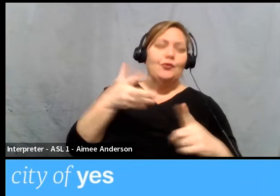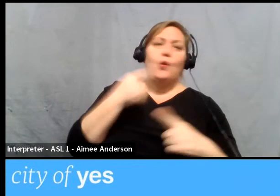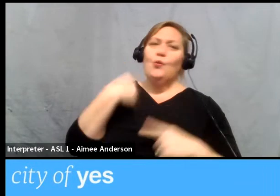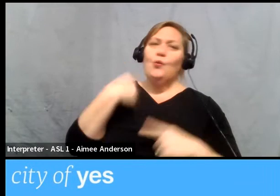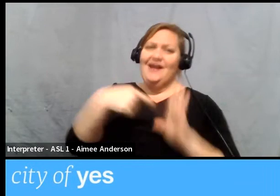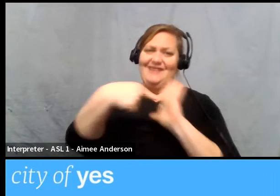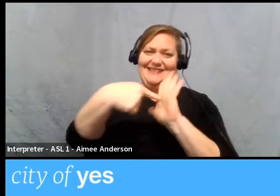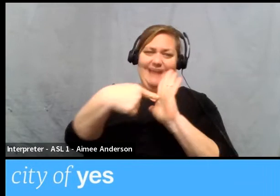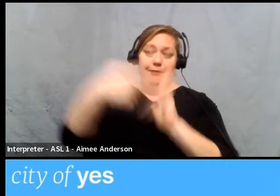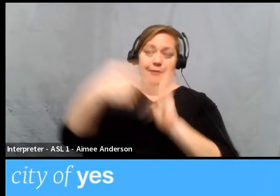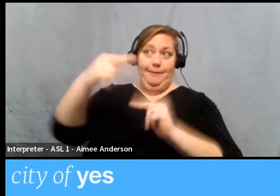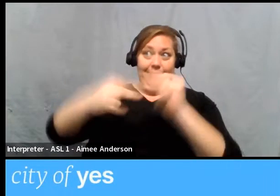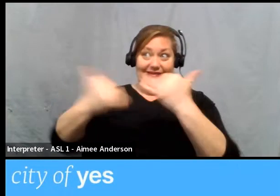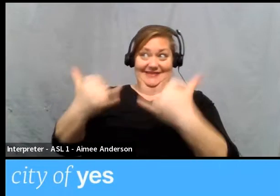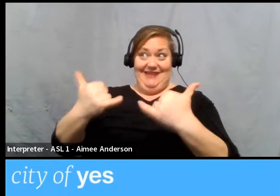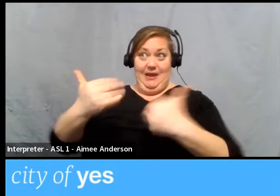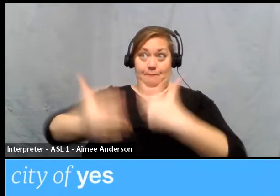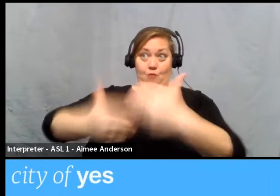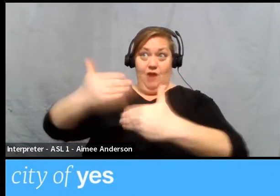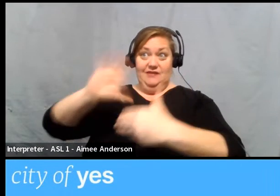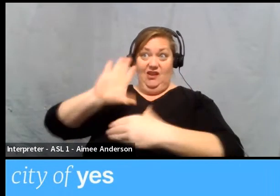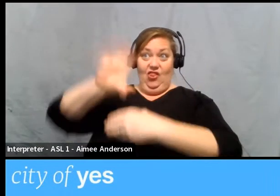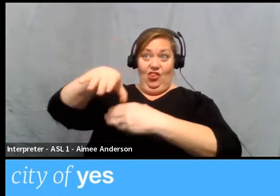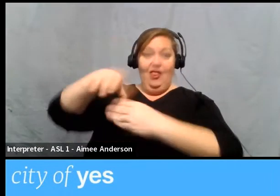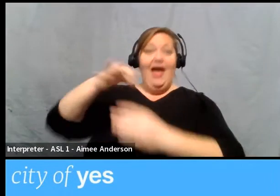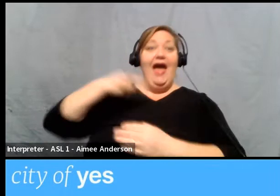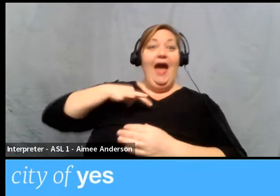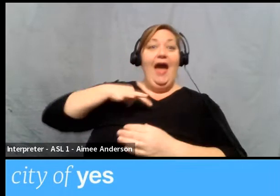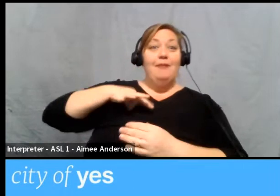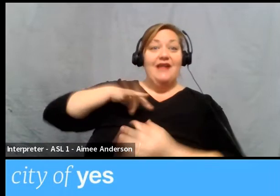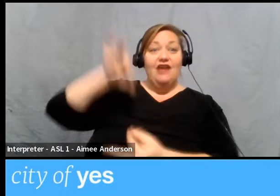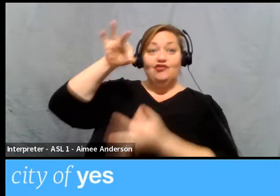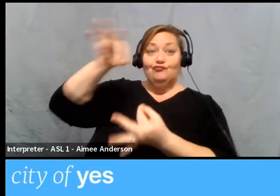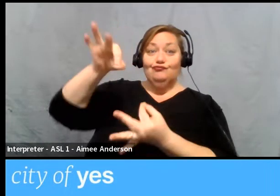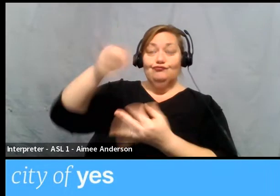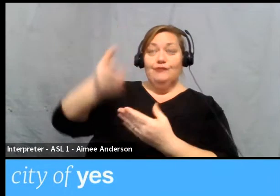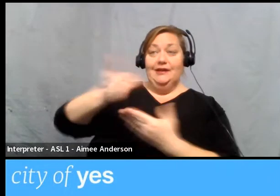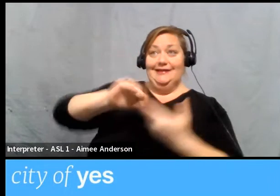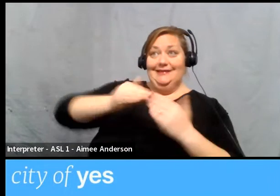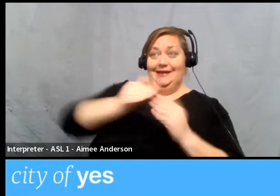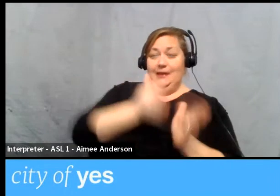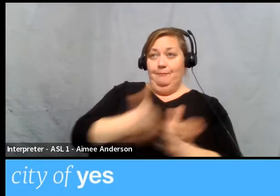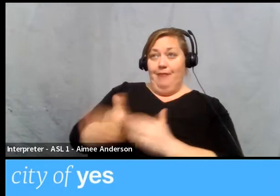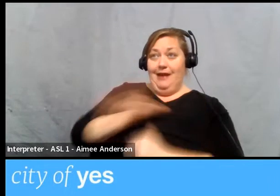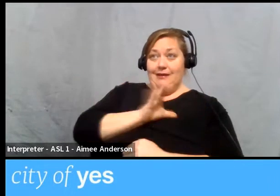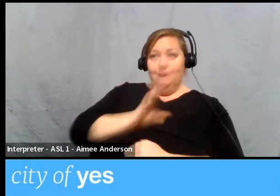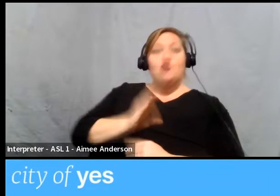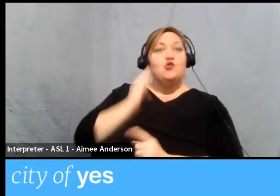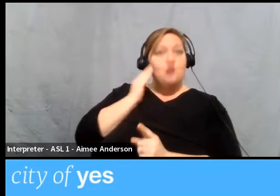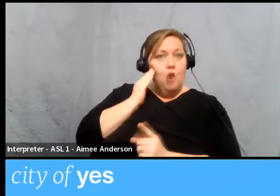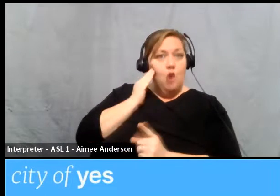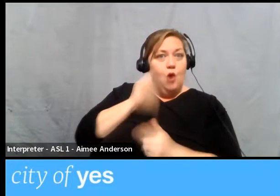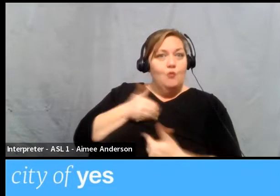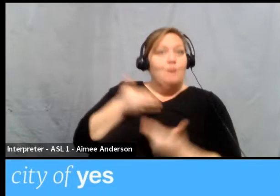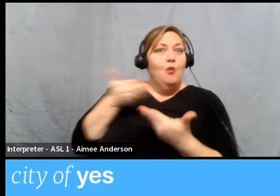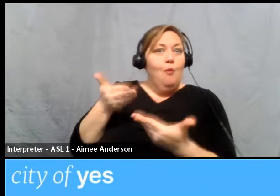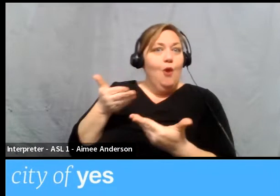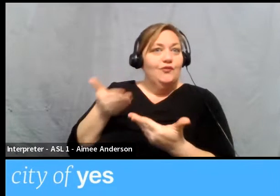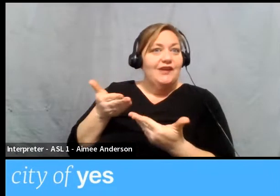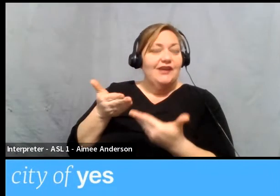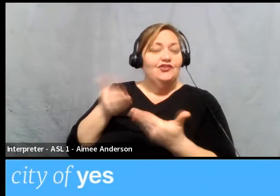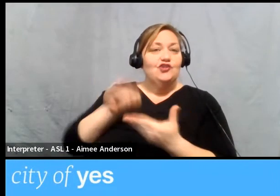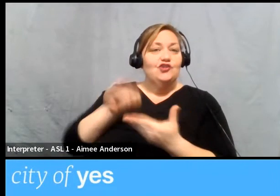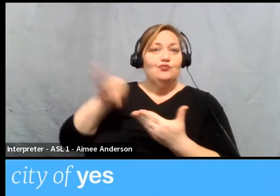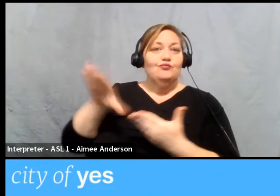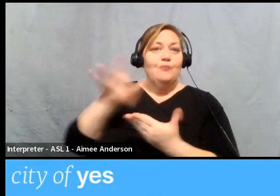buildings today that are in process, applications before the City Planning Commission that even know that we're proposing to lift parking mandates in the